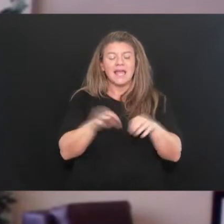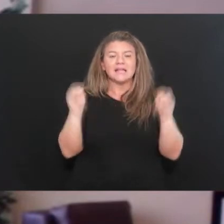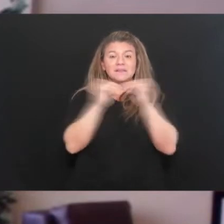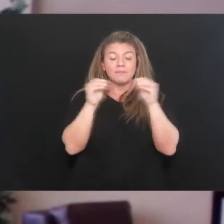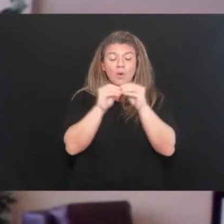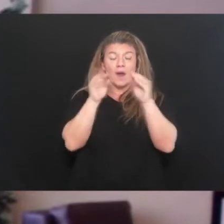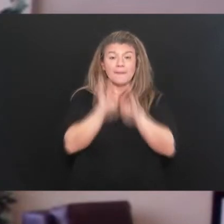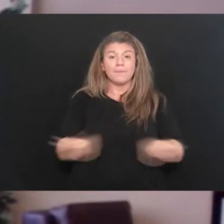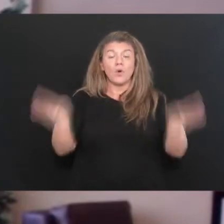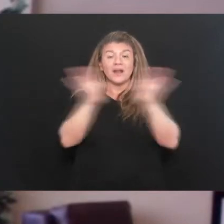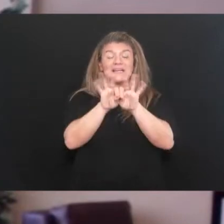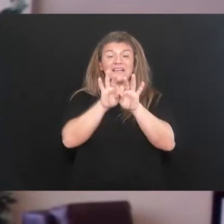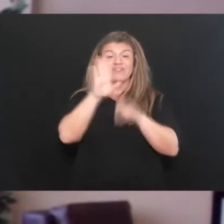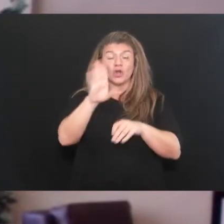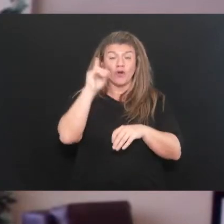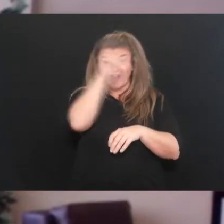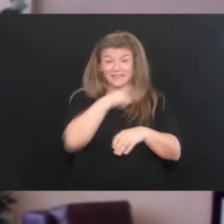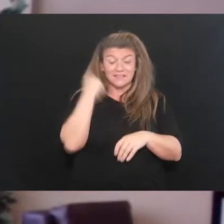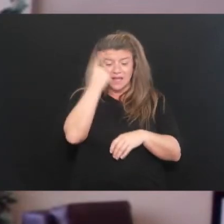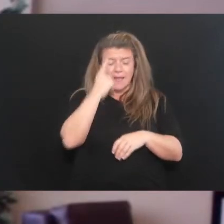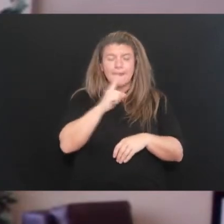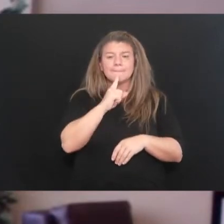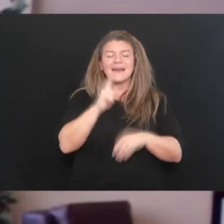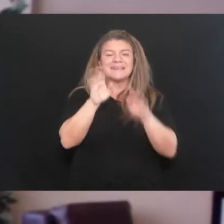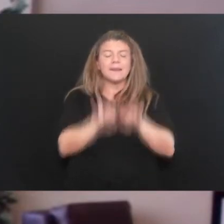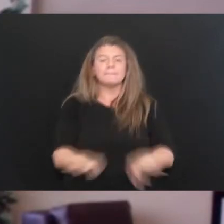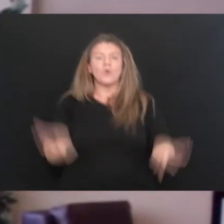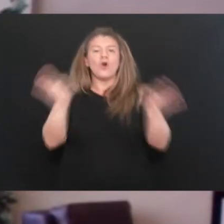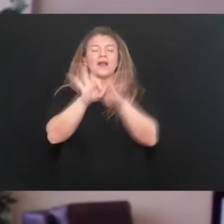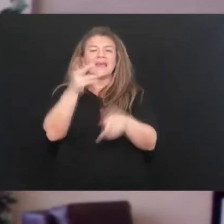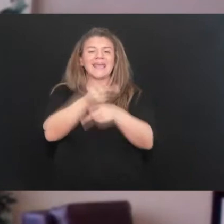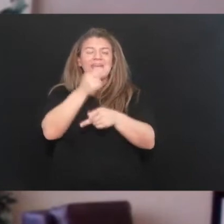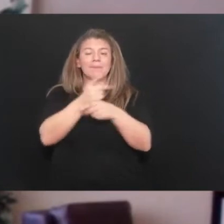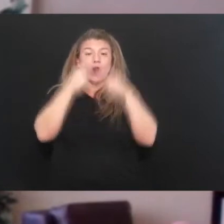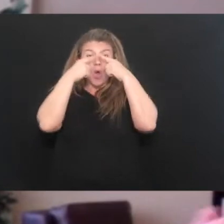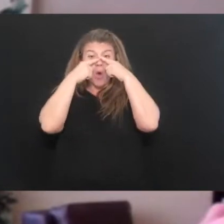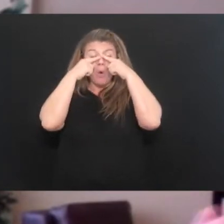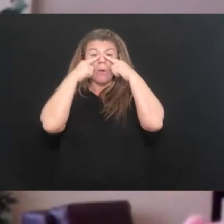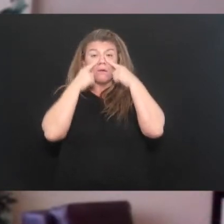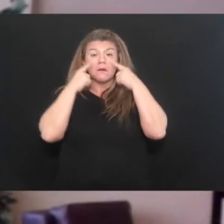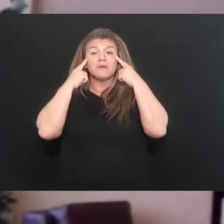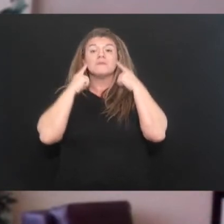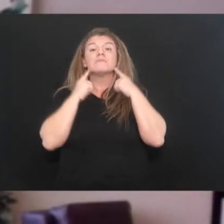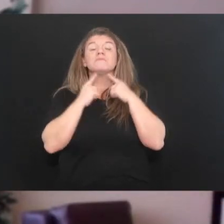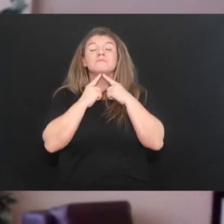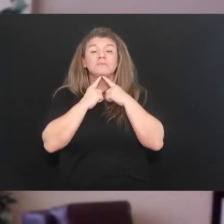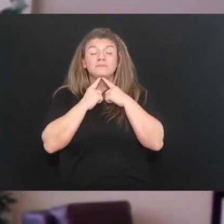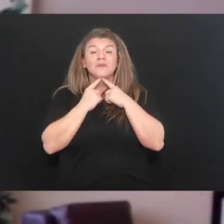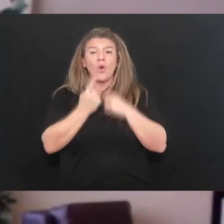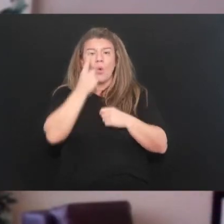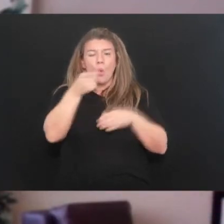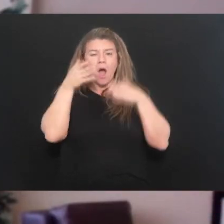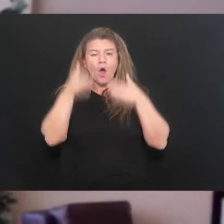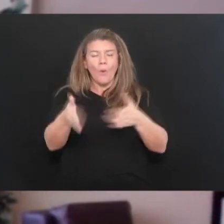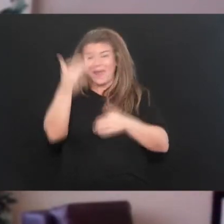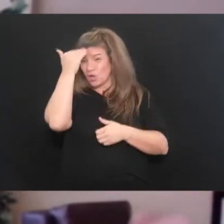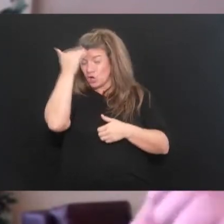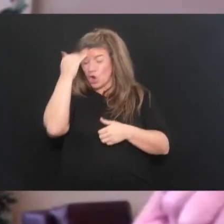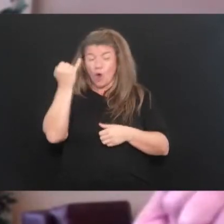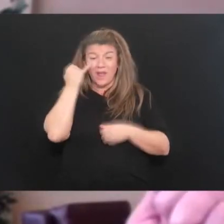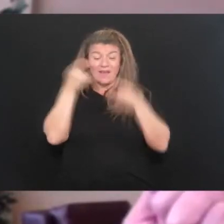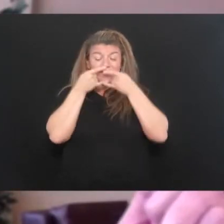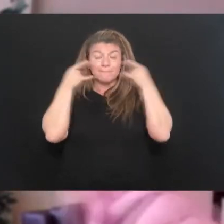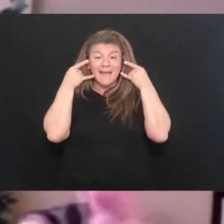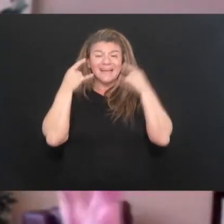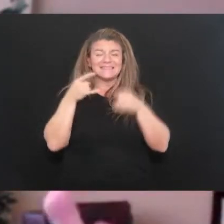face, but incredibly important to keep the mask over your nose and your mouth. One way to tell if the mask is sufficient is just to